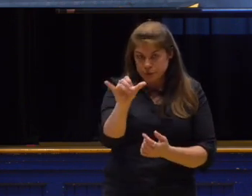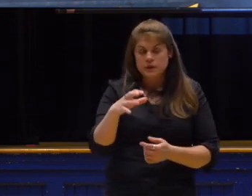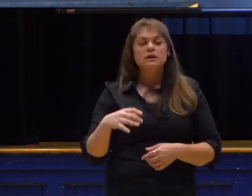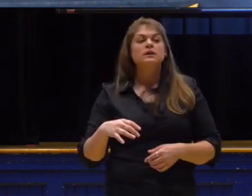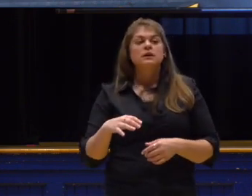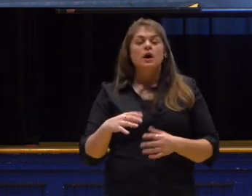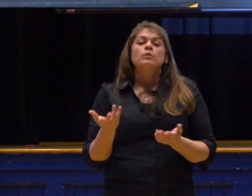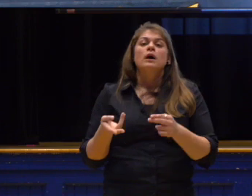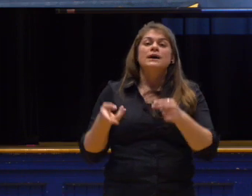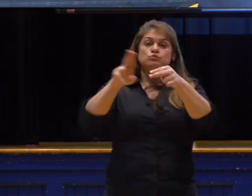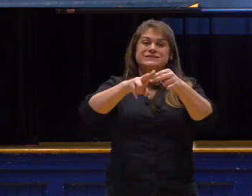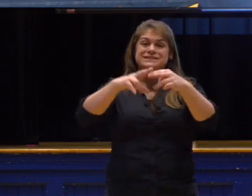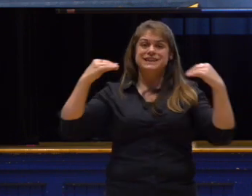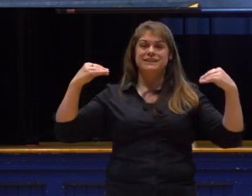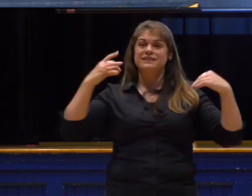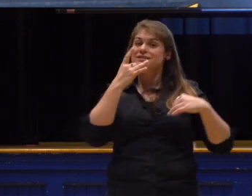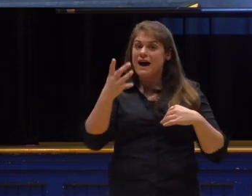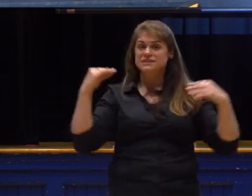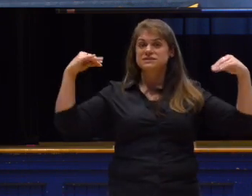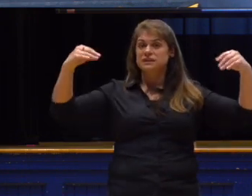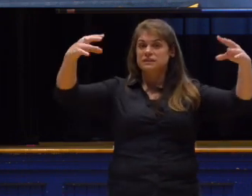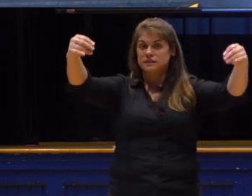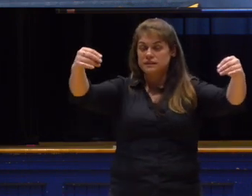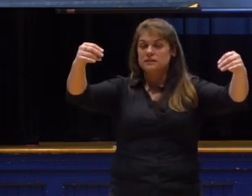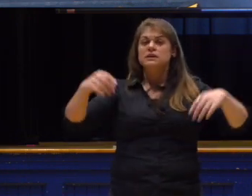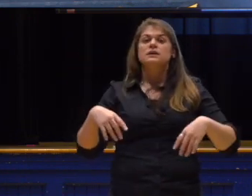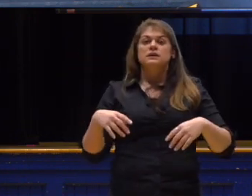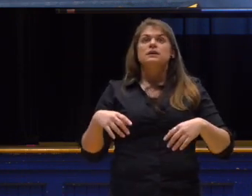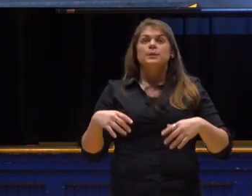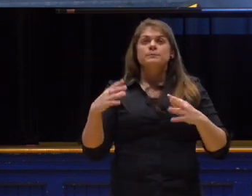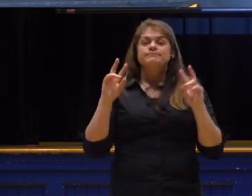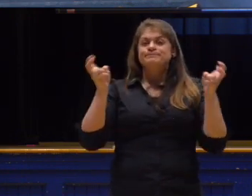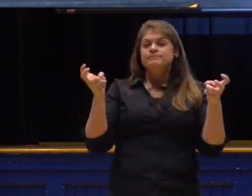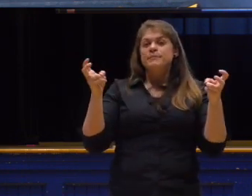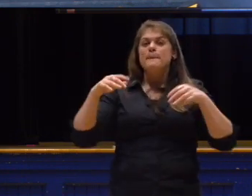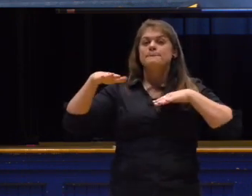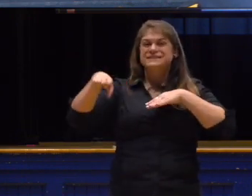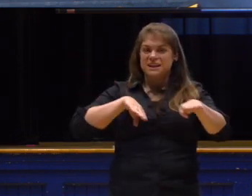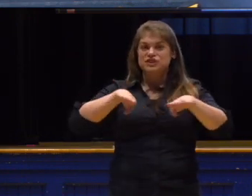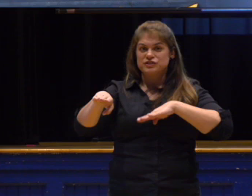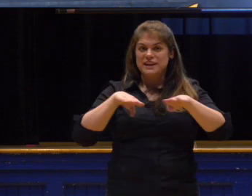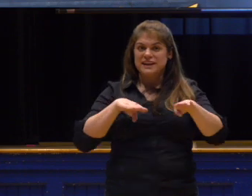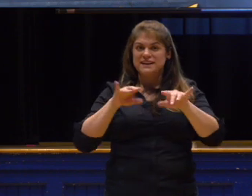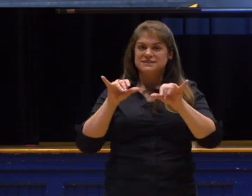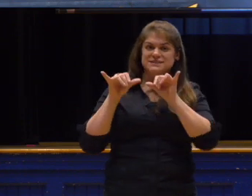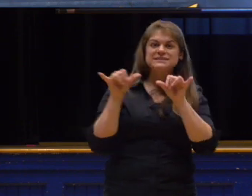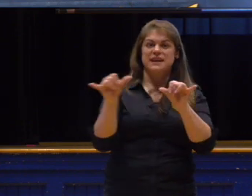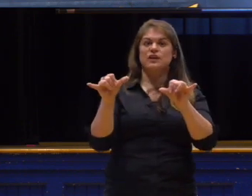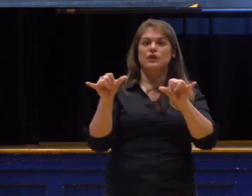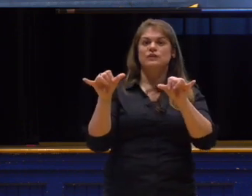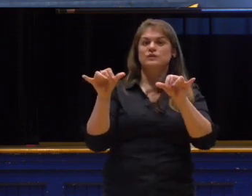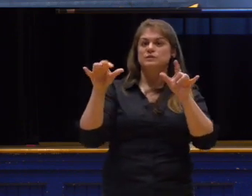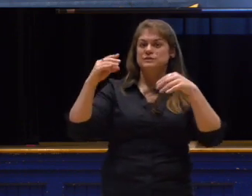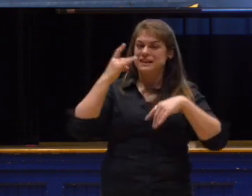of lighting put out there, pedestrian scale lighting in some of these plazas, furnishes,